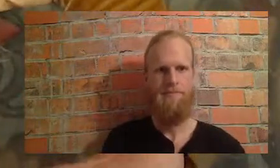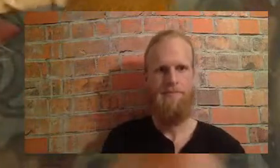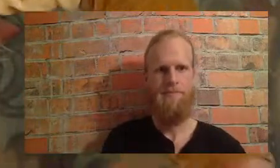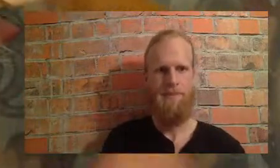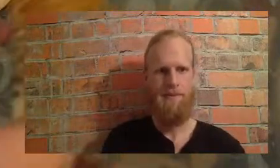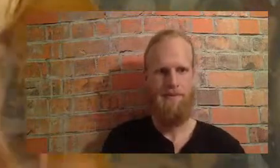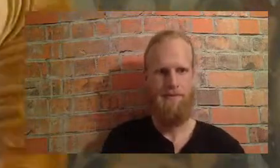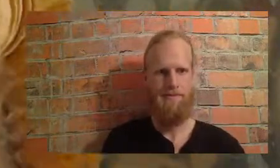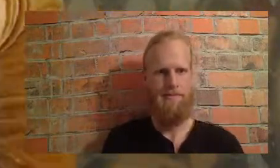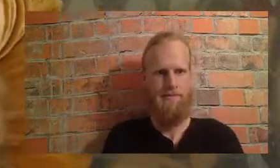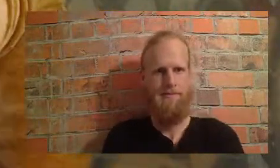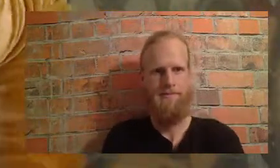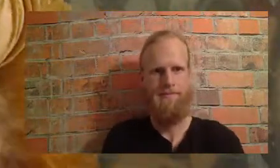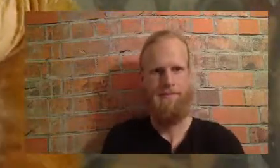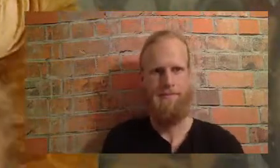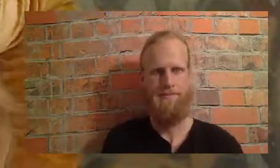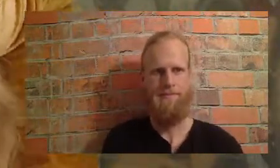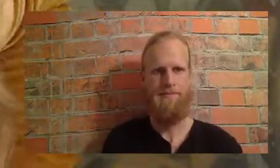seam of the body.